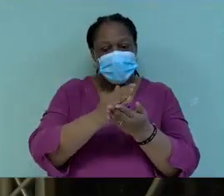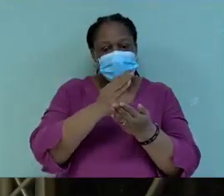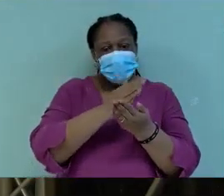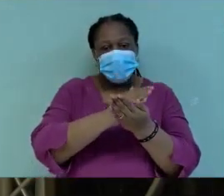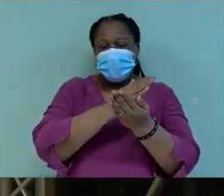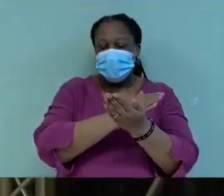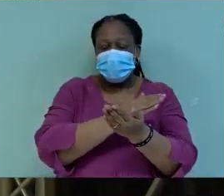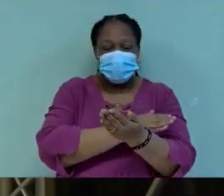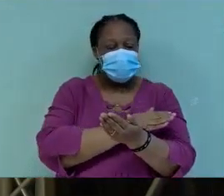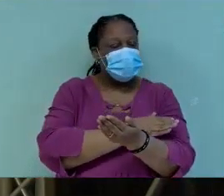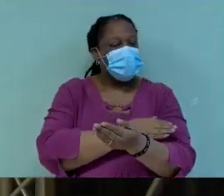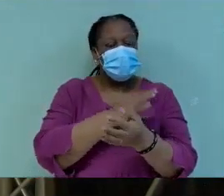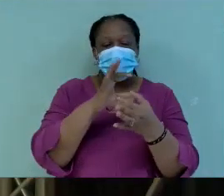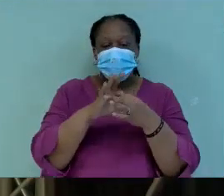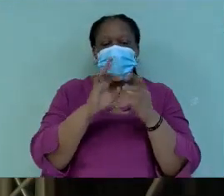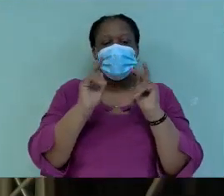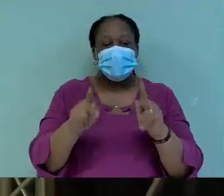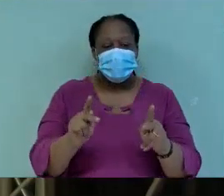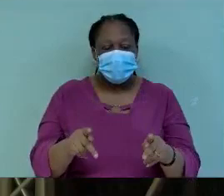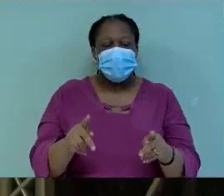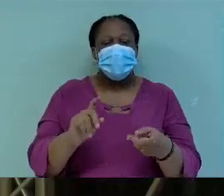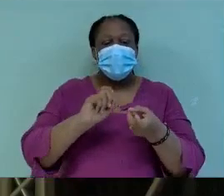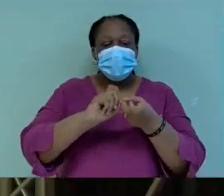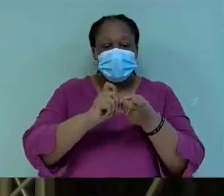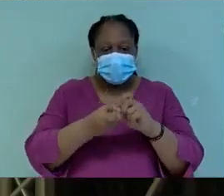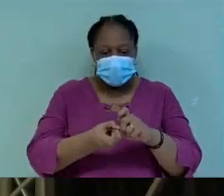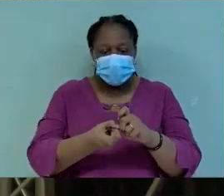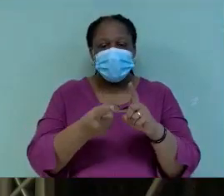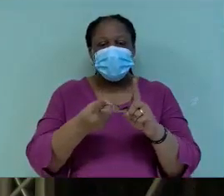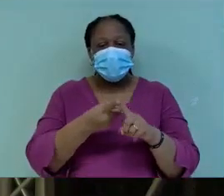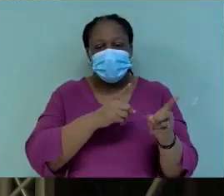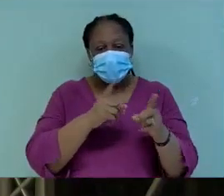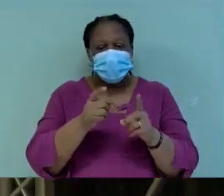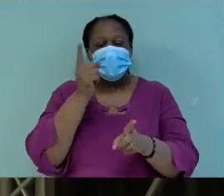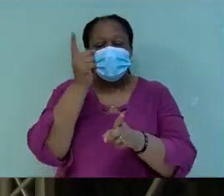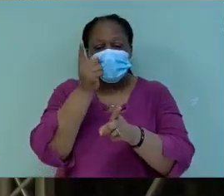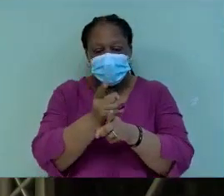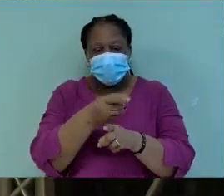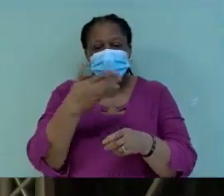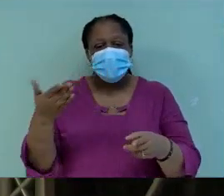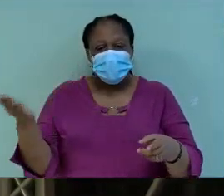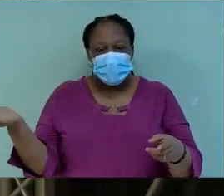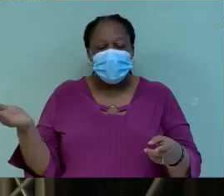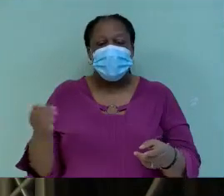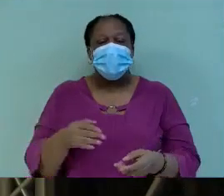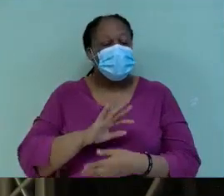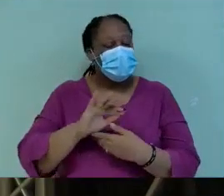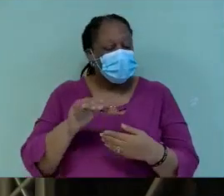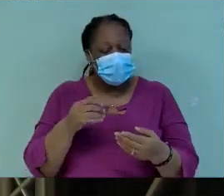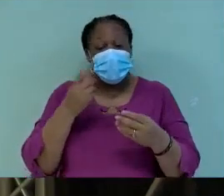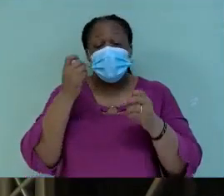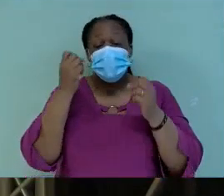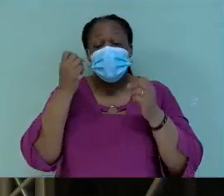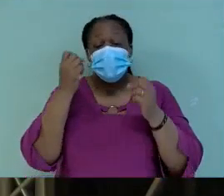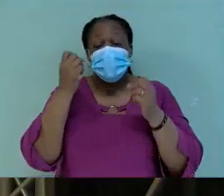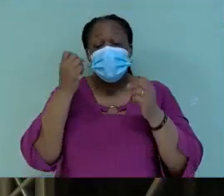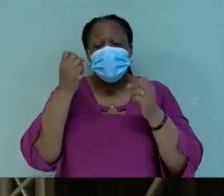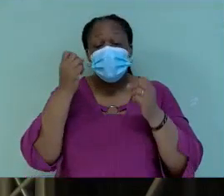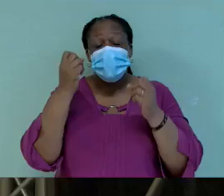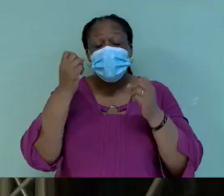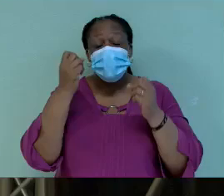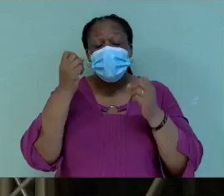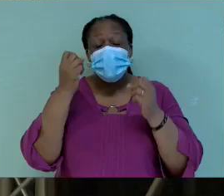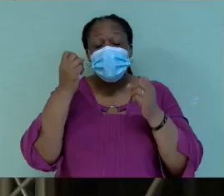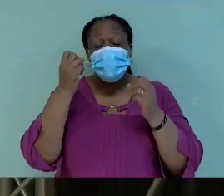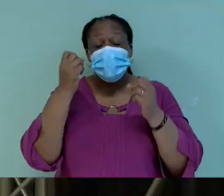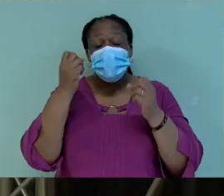behavioral change that we are expecting. Businesses are becoming more compliant, and to those businesses, I